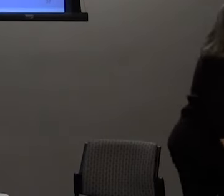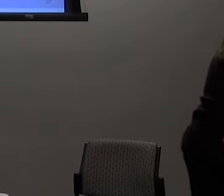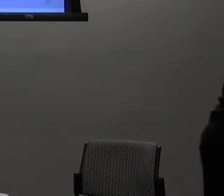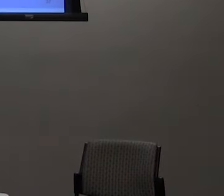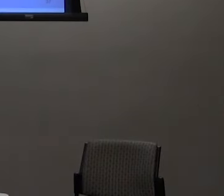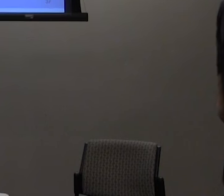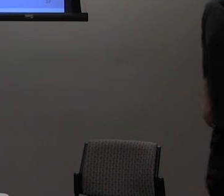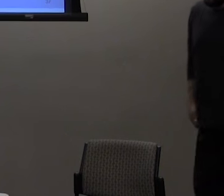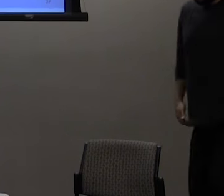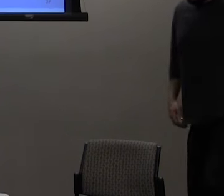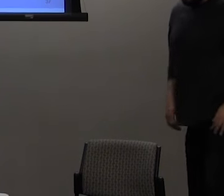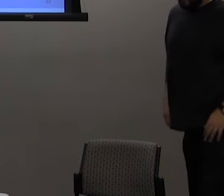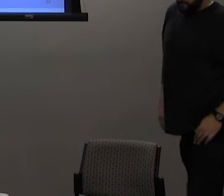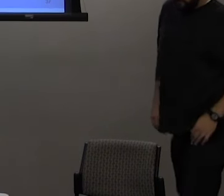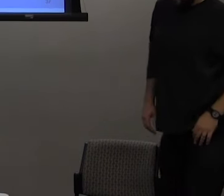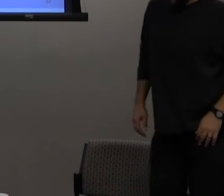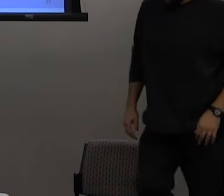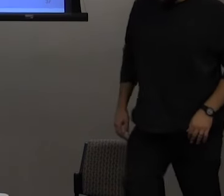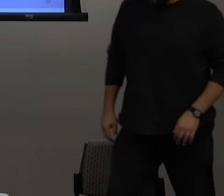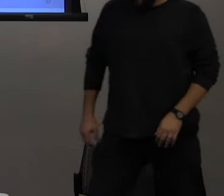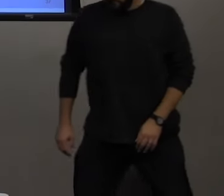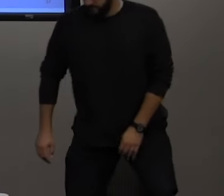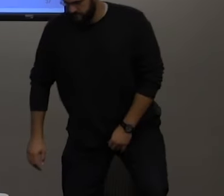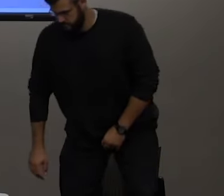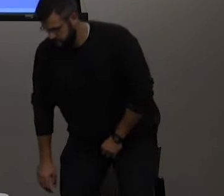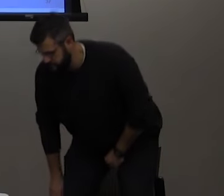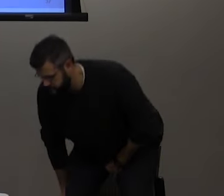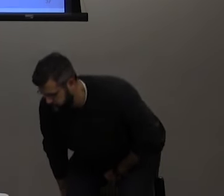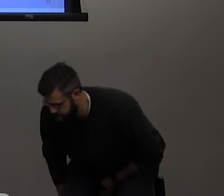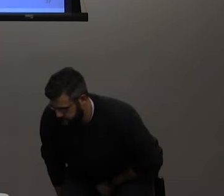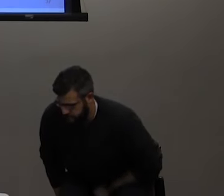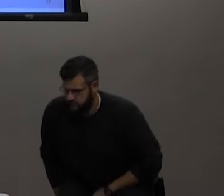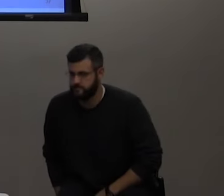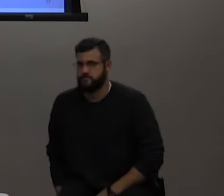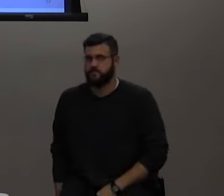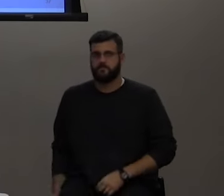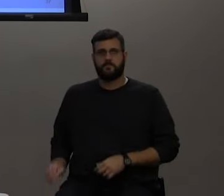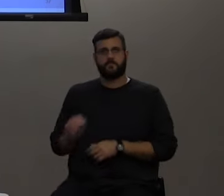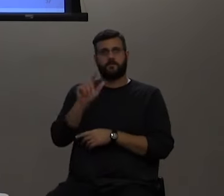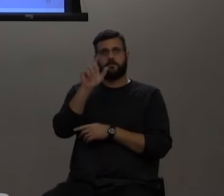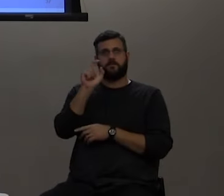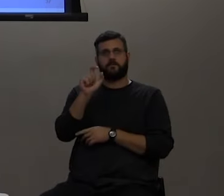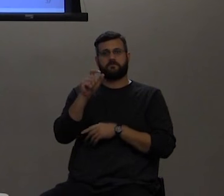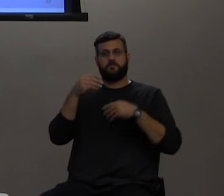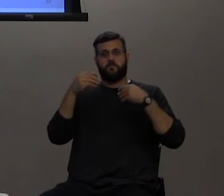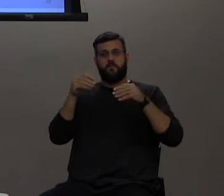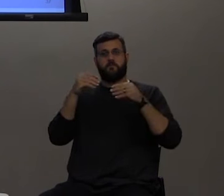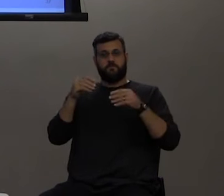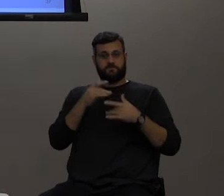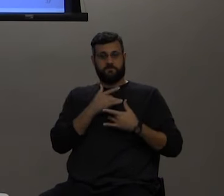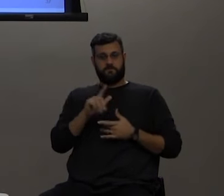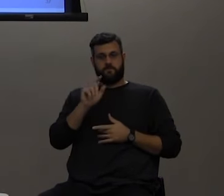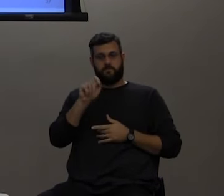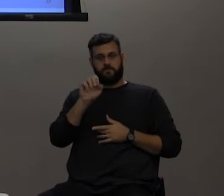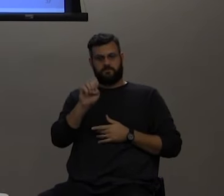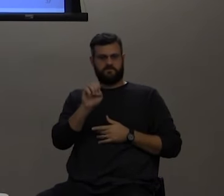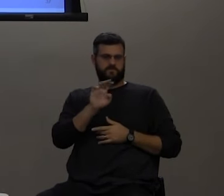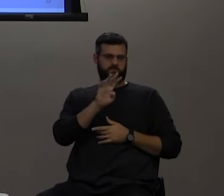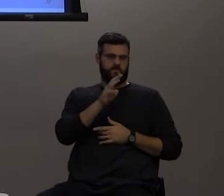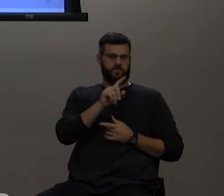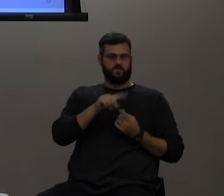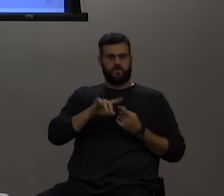So in the Lexington market, the typical lease is about $4 to $8 a square foot for industrial